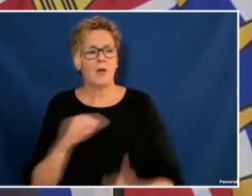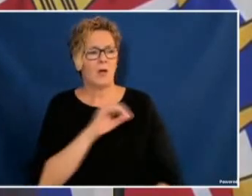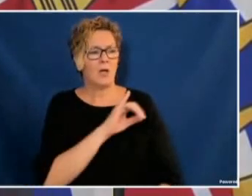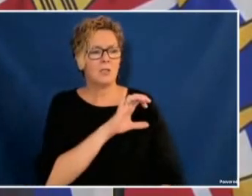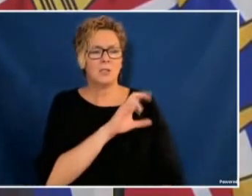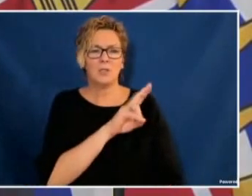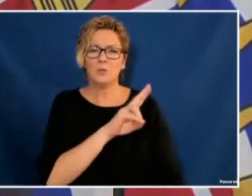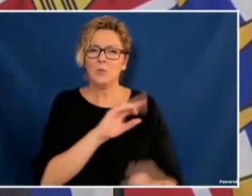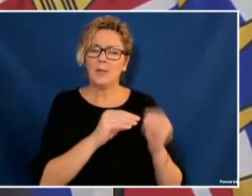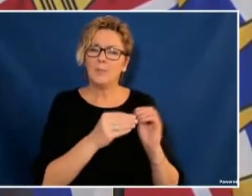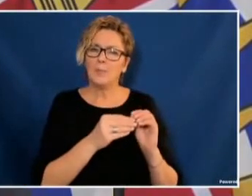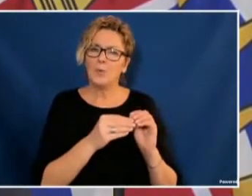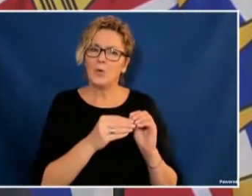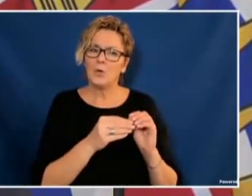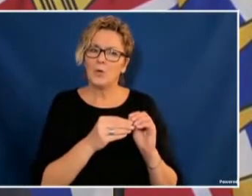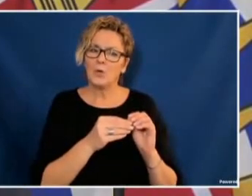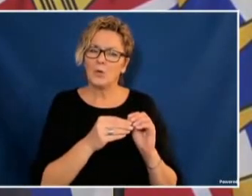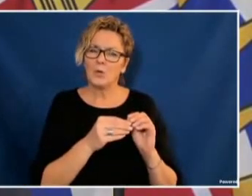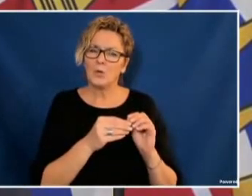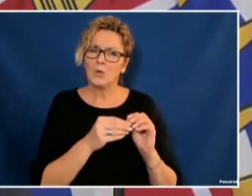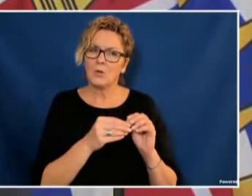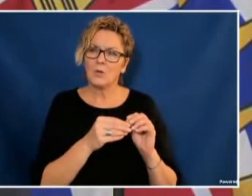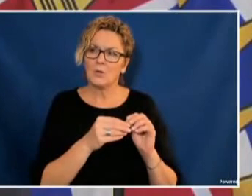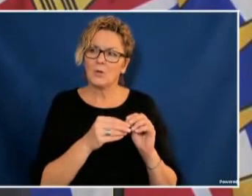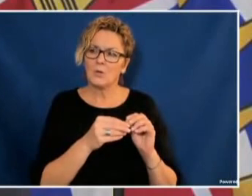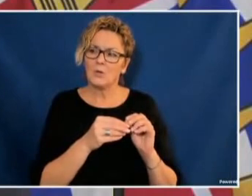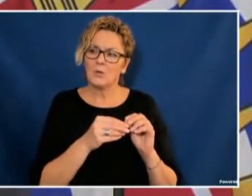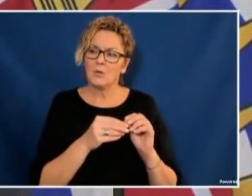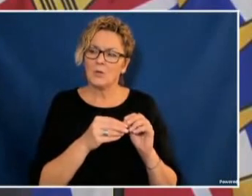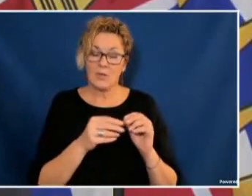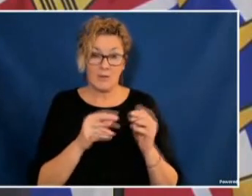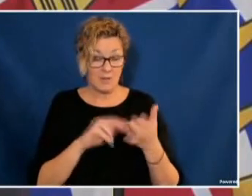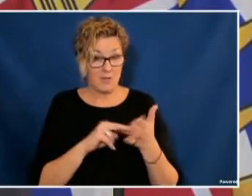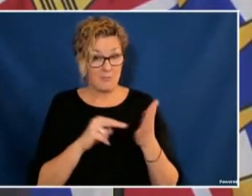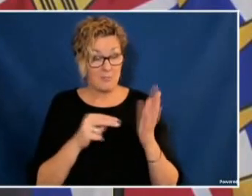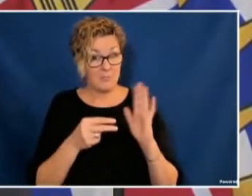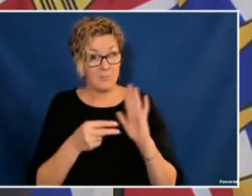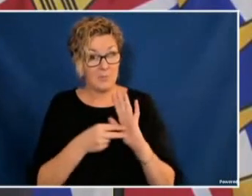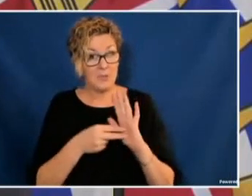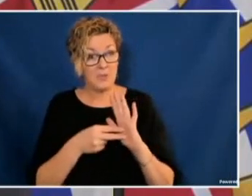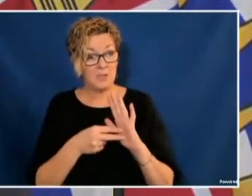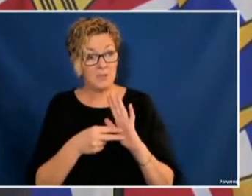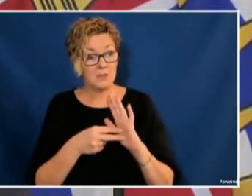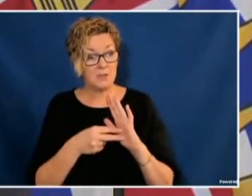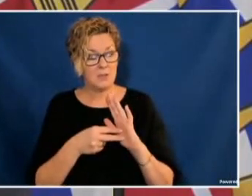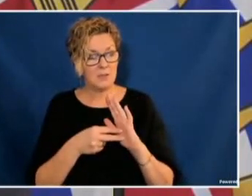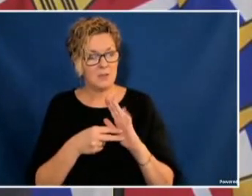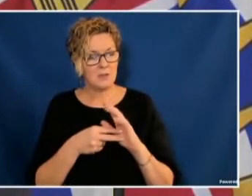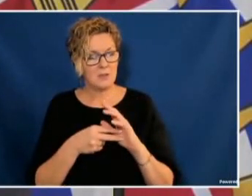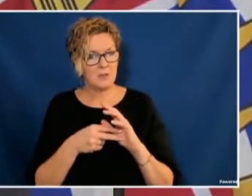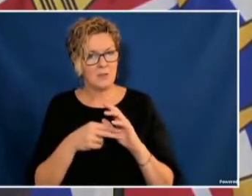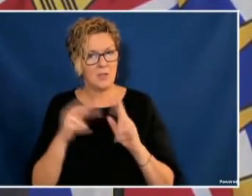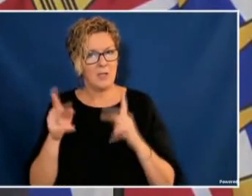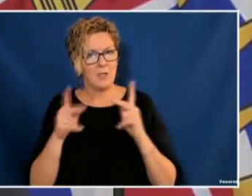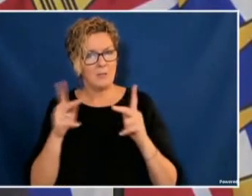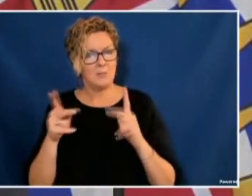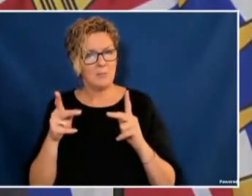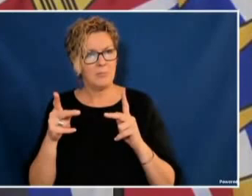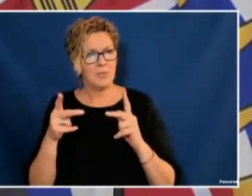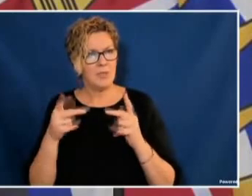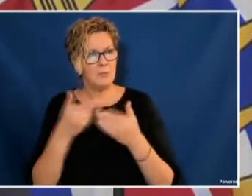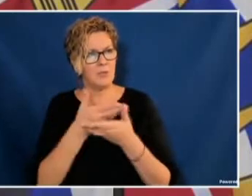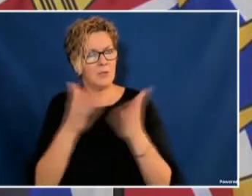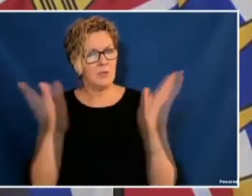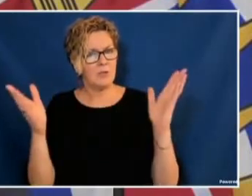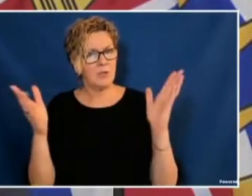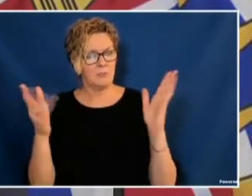that that we're transmitting to, on average, 1 person or less. The challenge with this virus is these